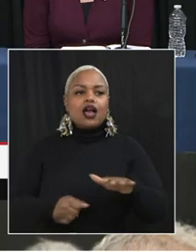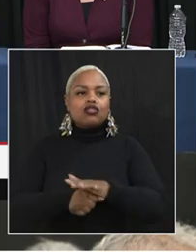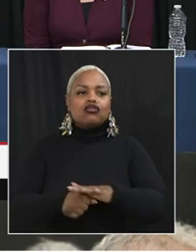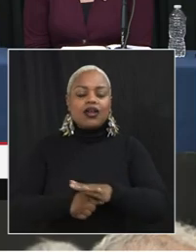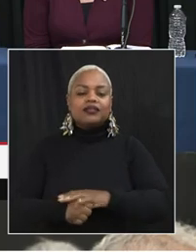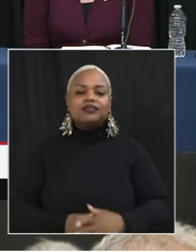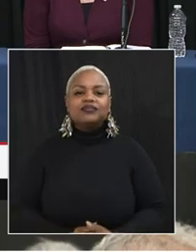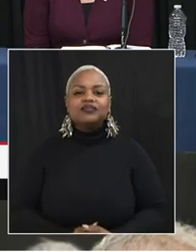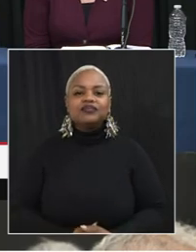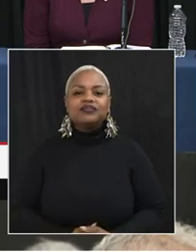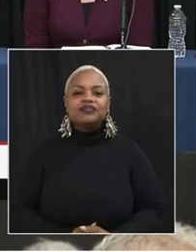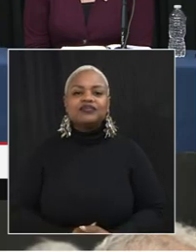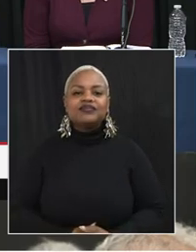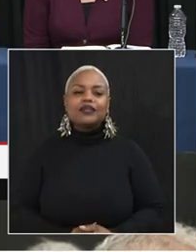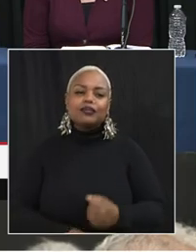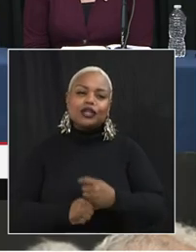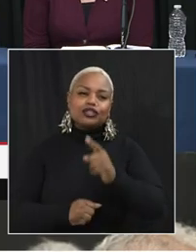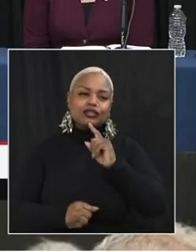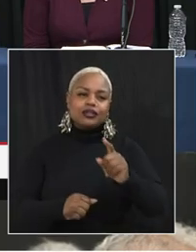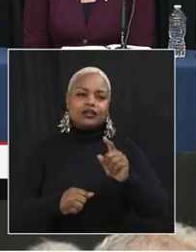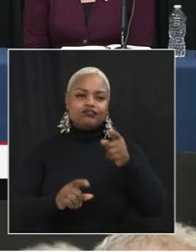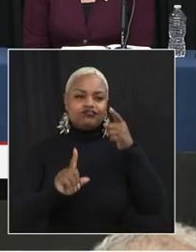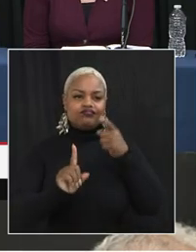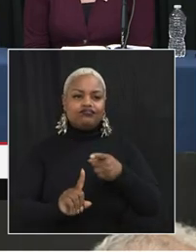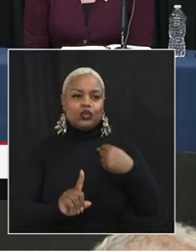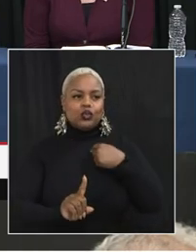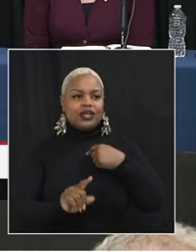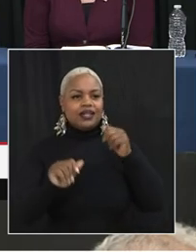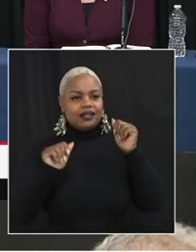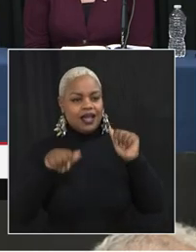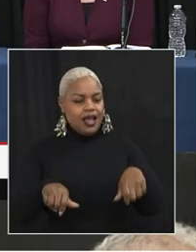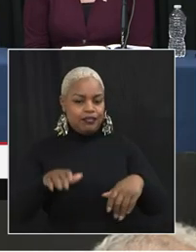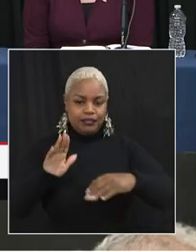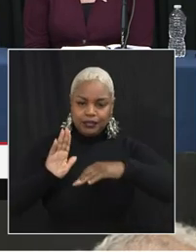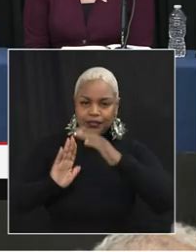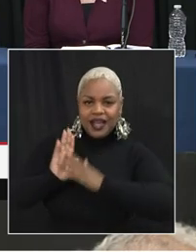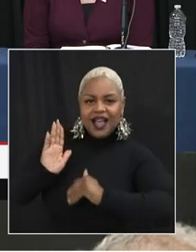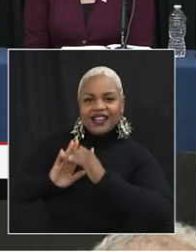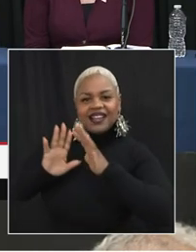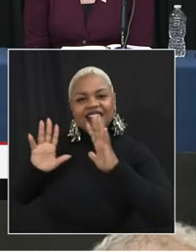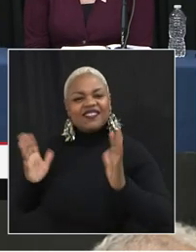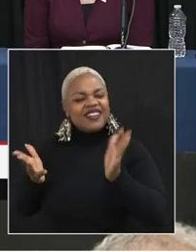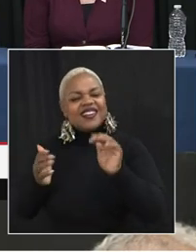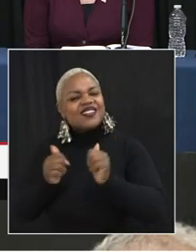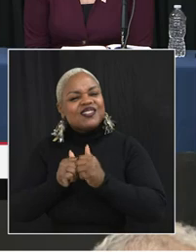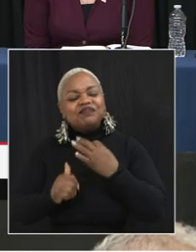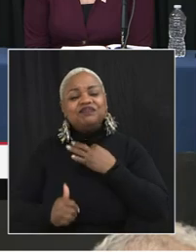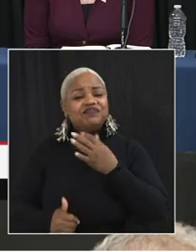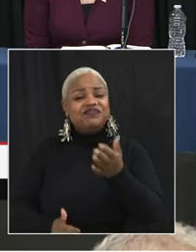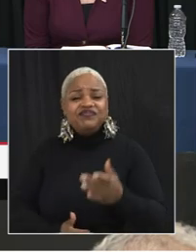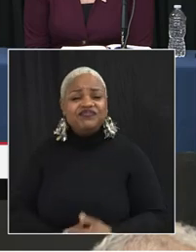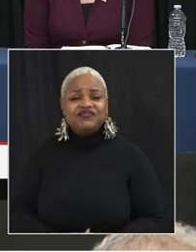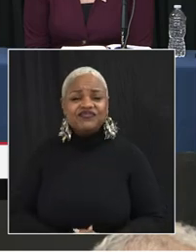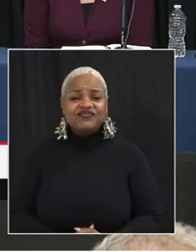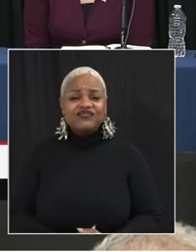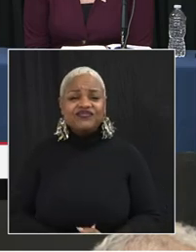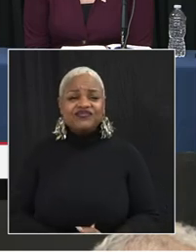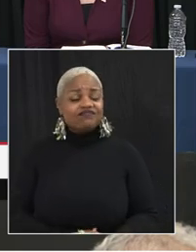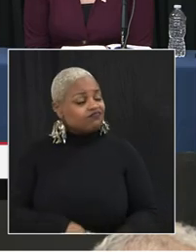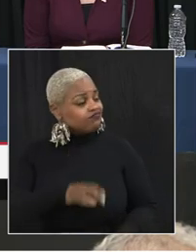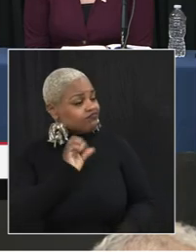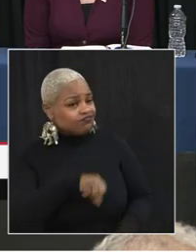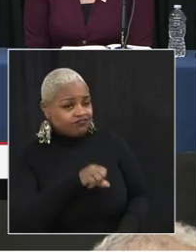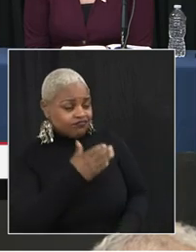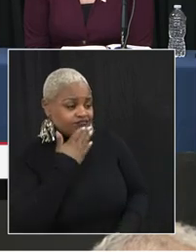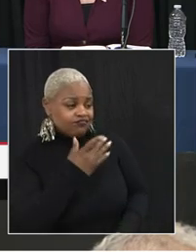how we or I can go about getting that done. Well, thank you for that question, Ms. Harris. And we